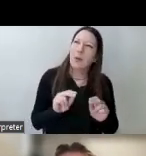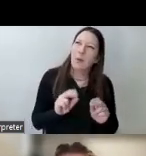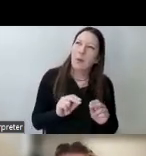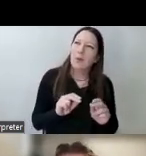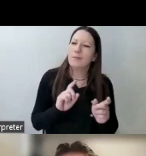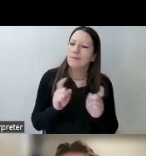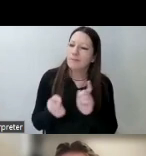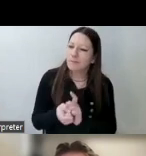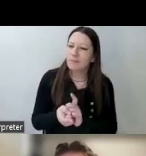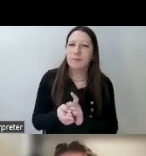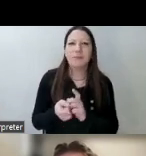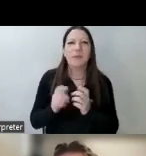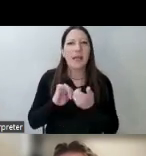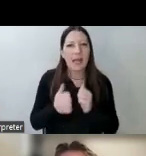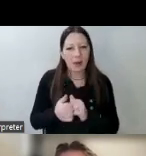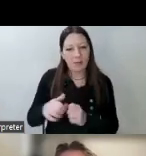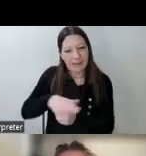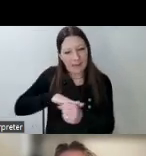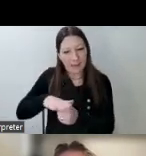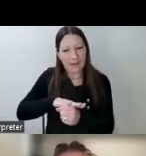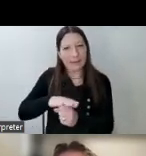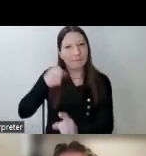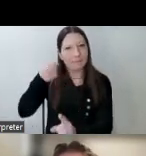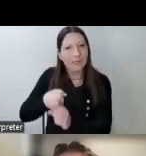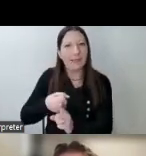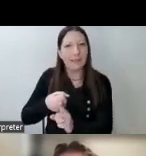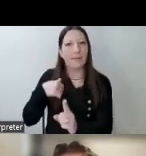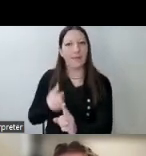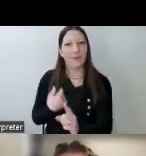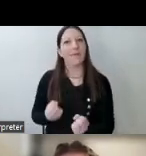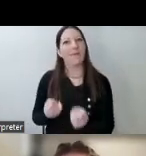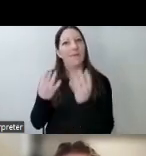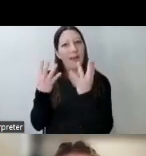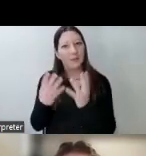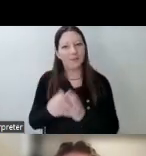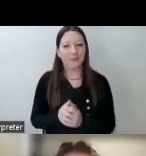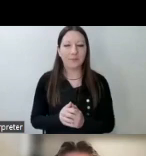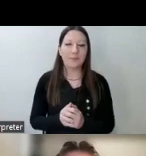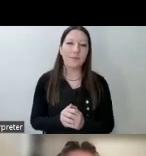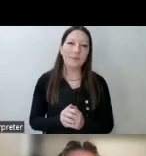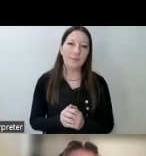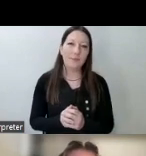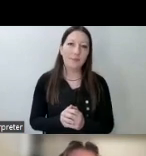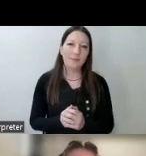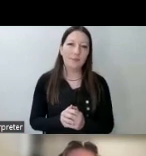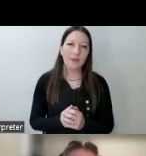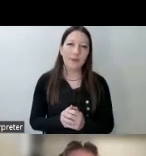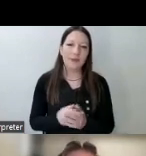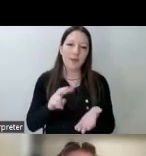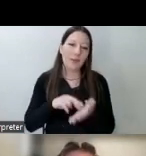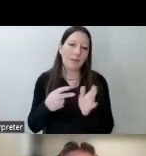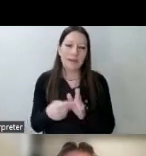to how it's been impacted by fire activity. And that means a few different things for me and for this project.